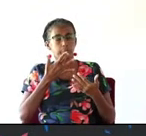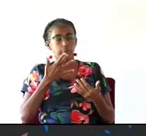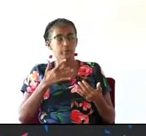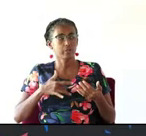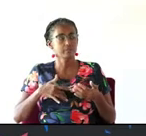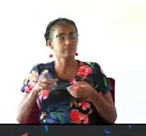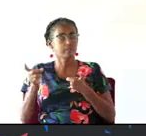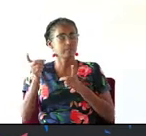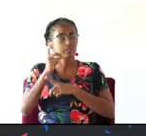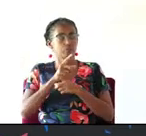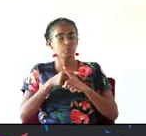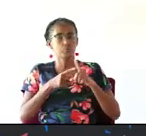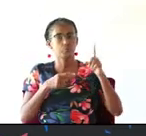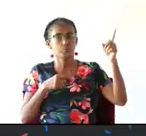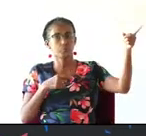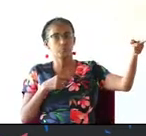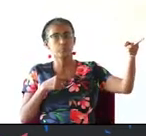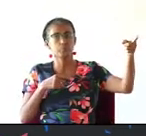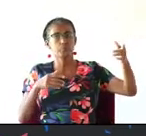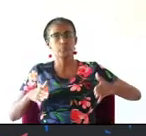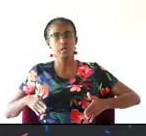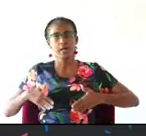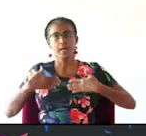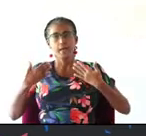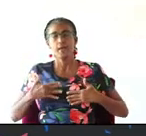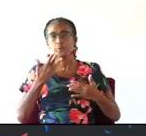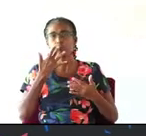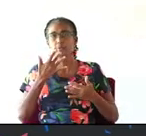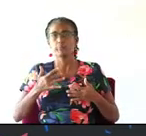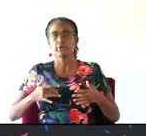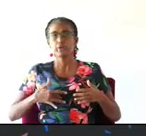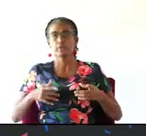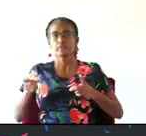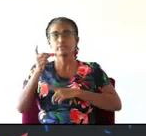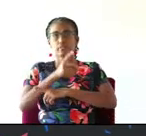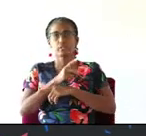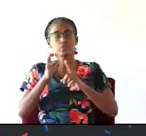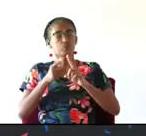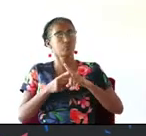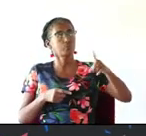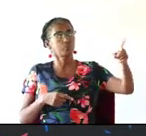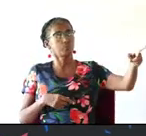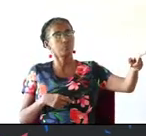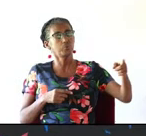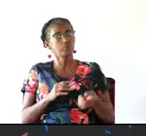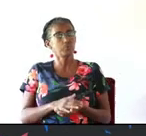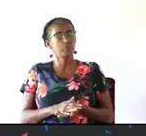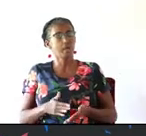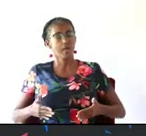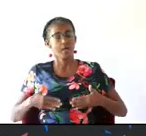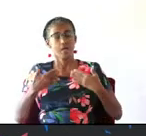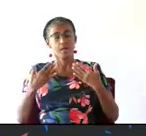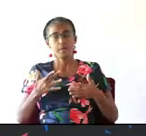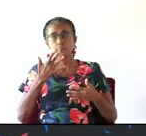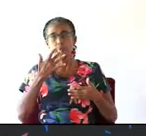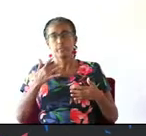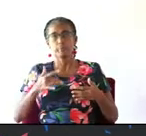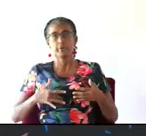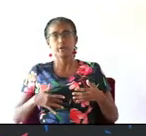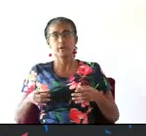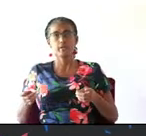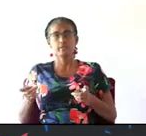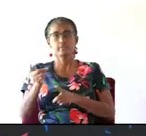Happy birthday to you. Happy birthday to you.